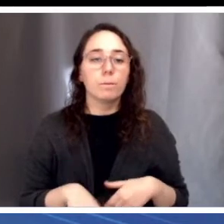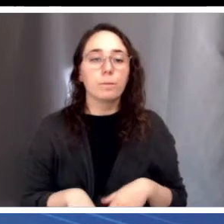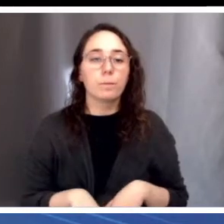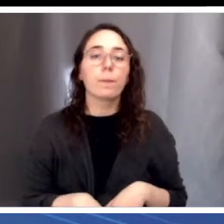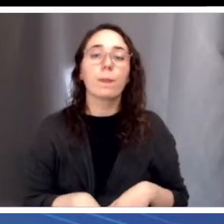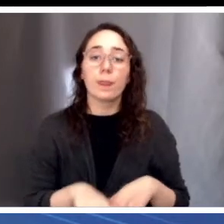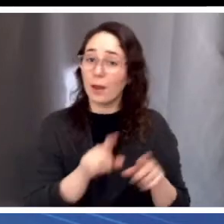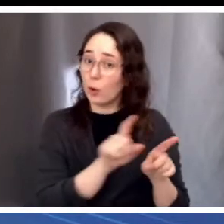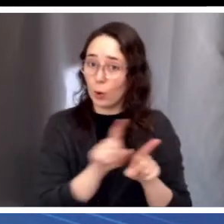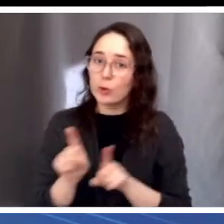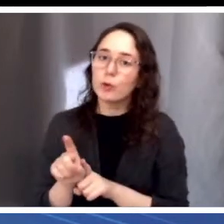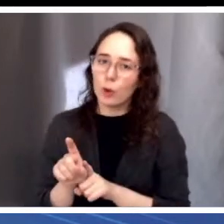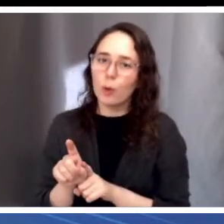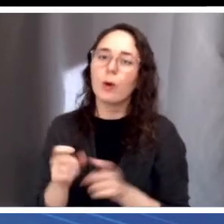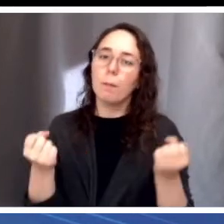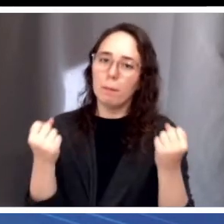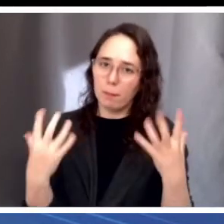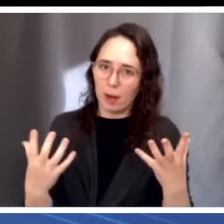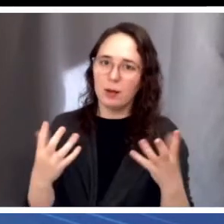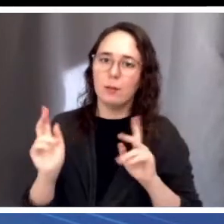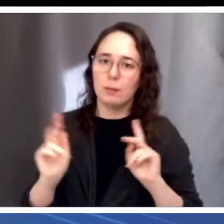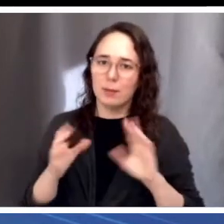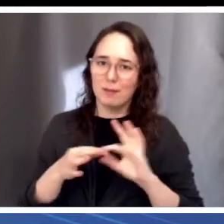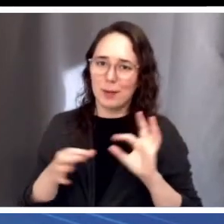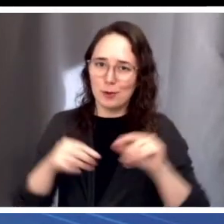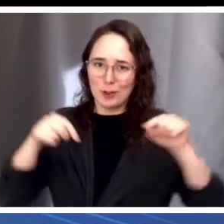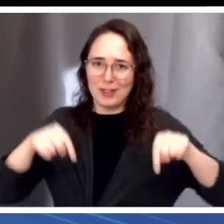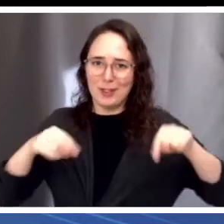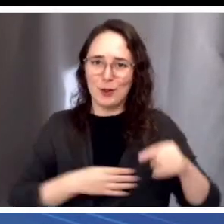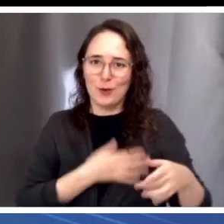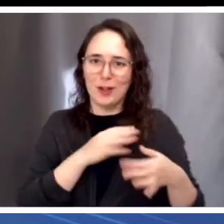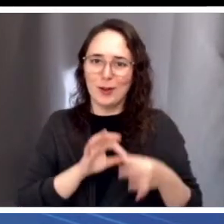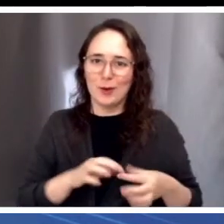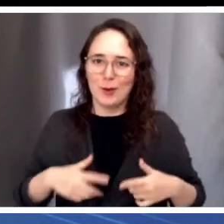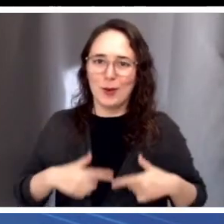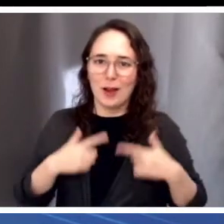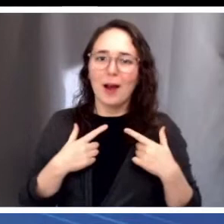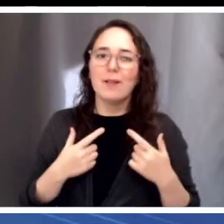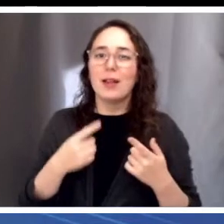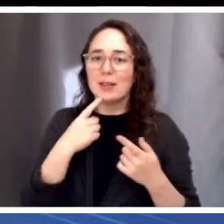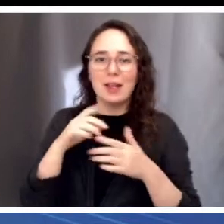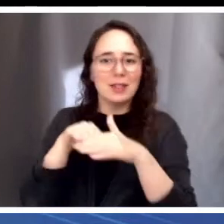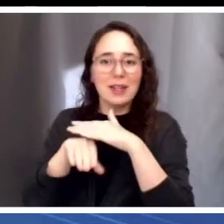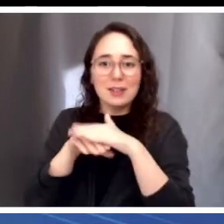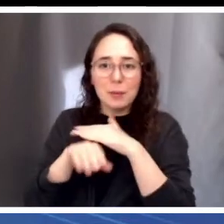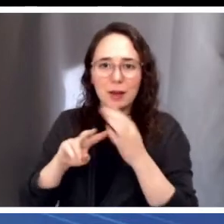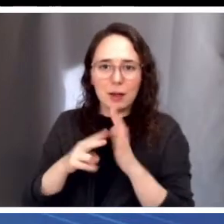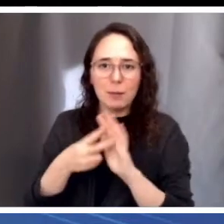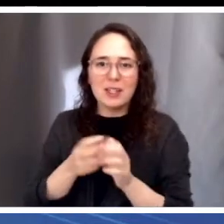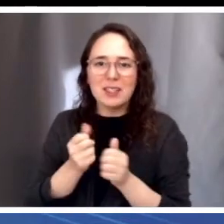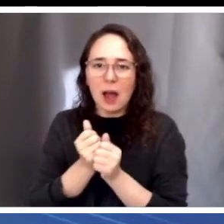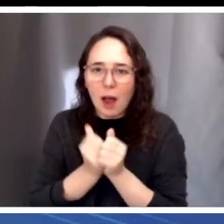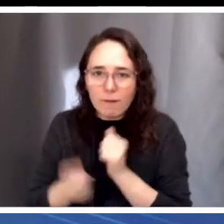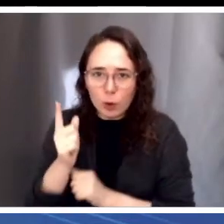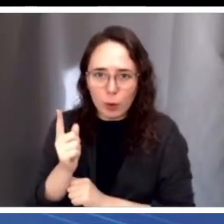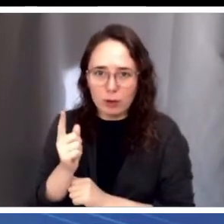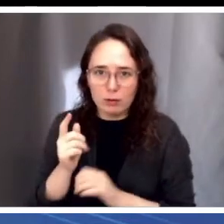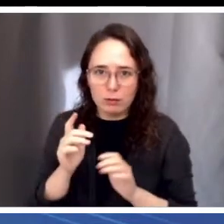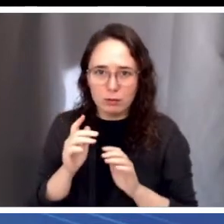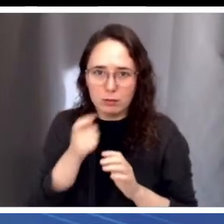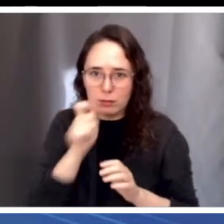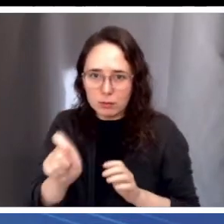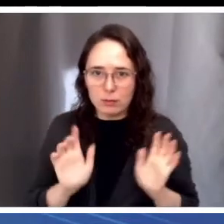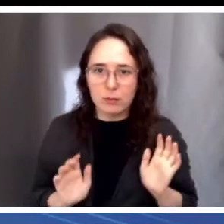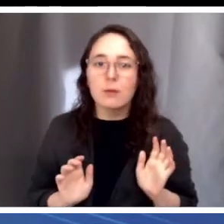up on this platform is the saying that accessibility is for everyone. Certainly in the past, when we've talked about, and